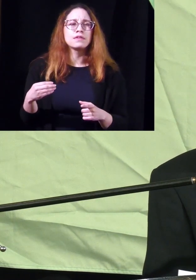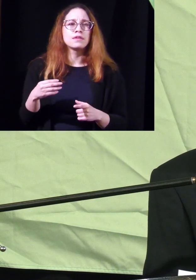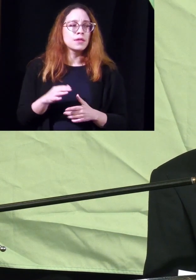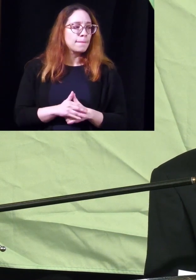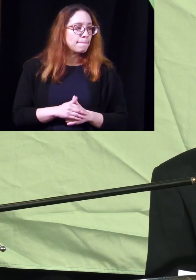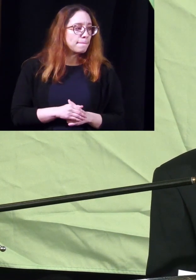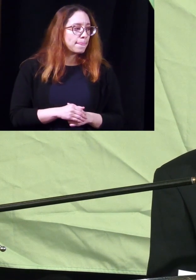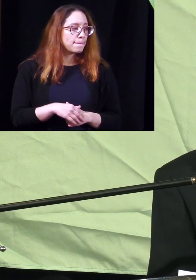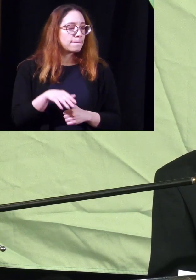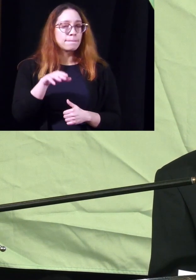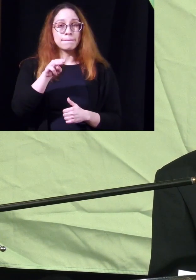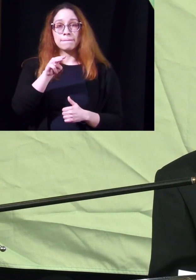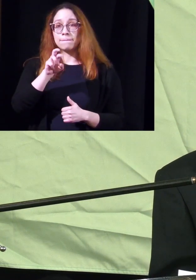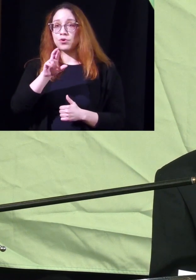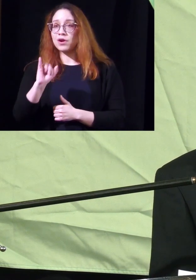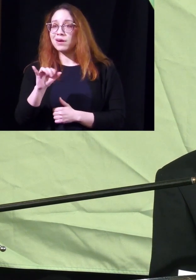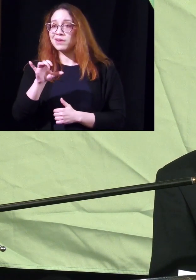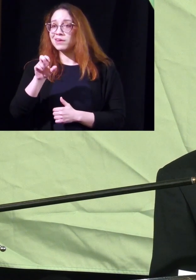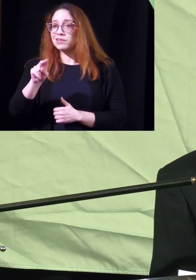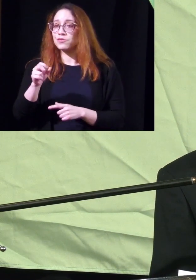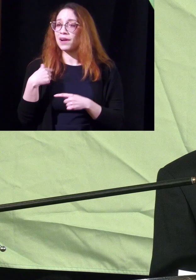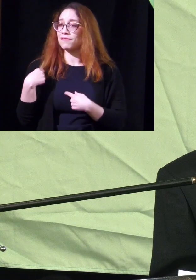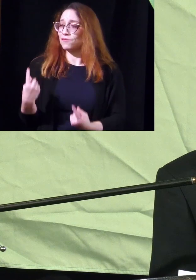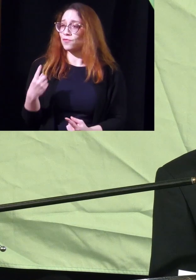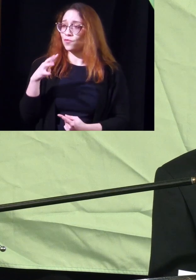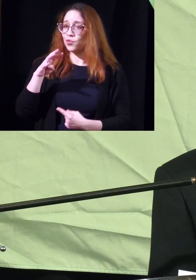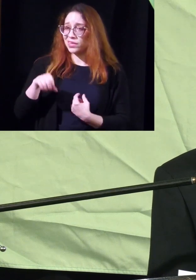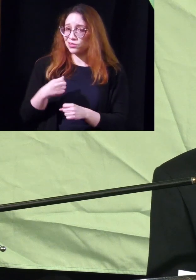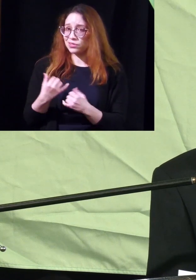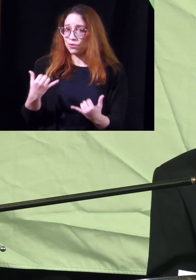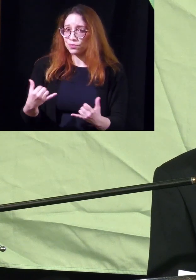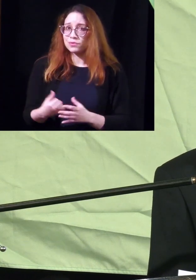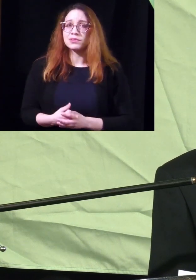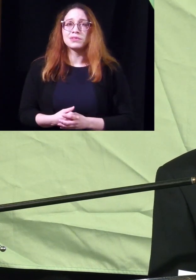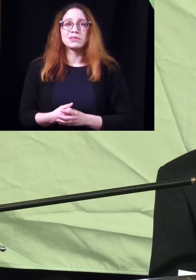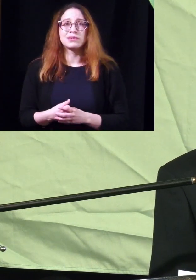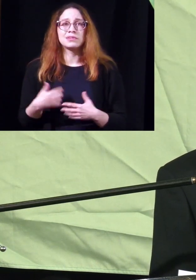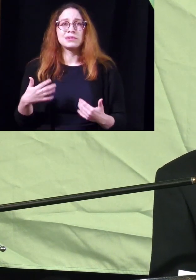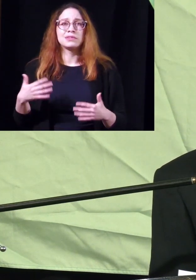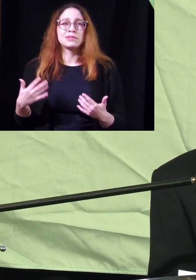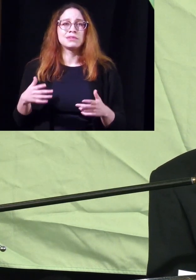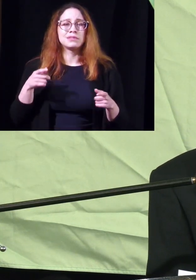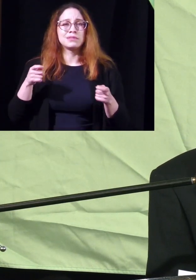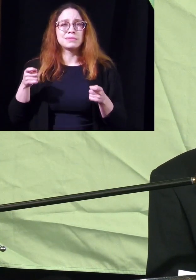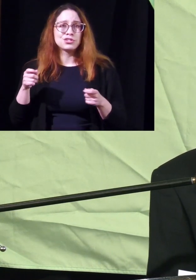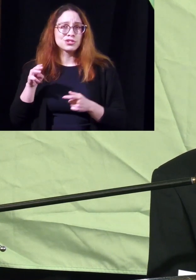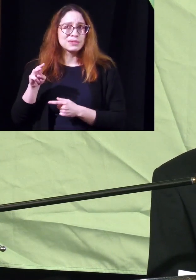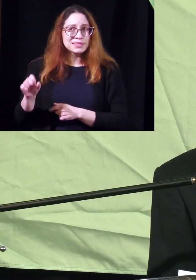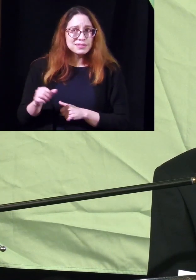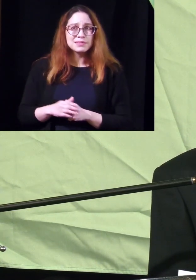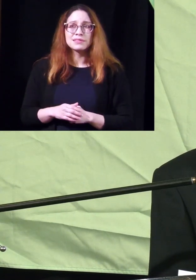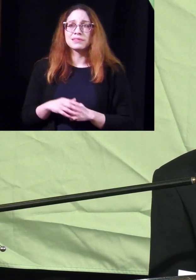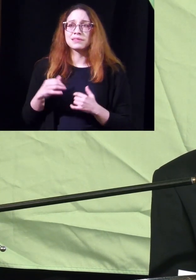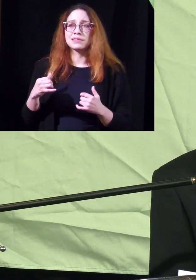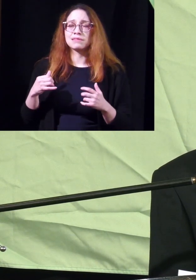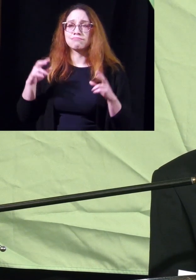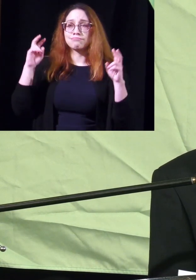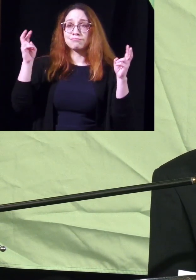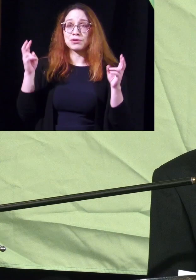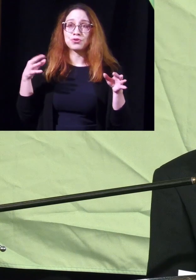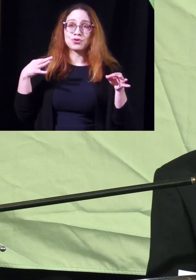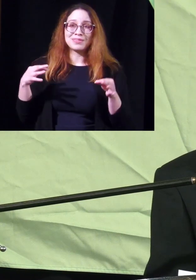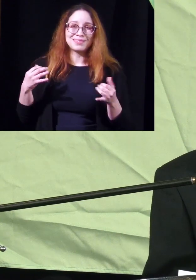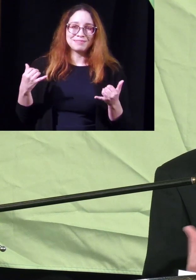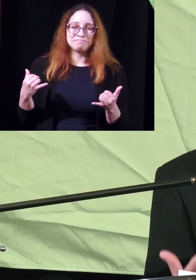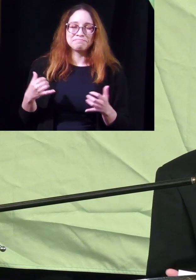scans. MRI scans we've had for about 40 years now. Big advance in managing MS. And now, exciting topic that I will talk